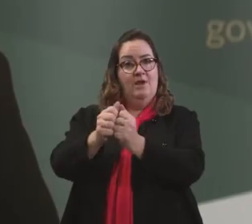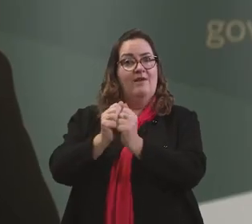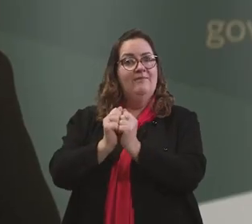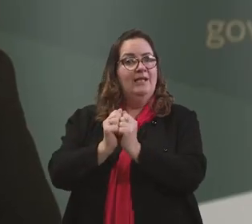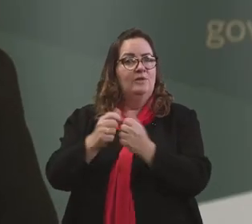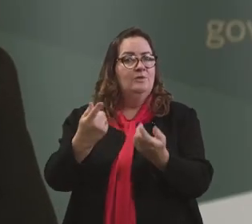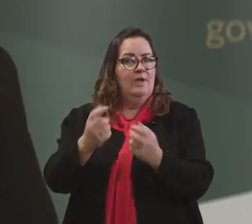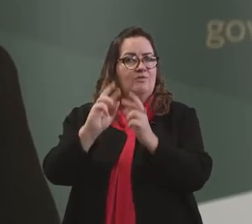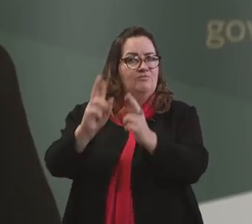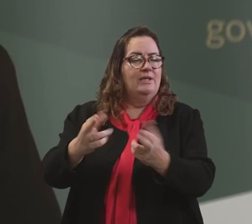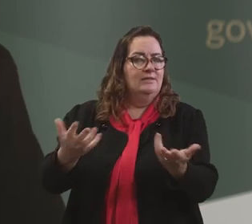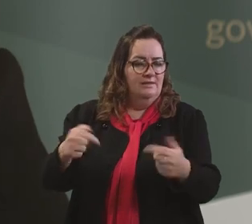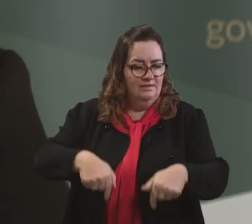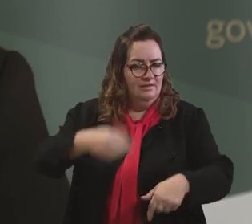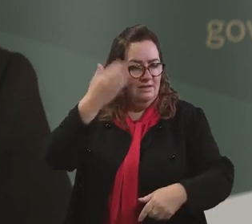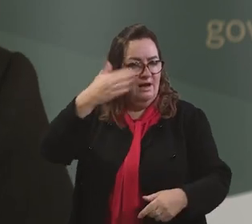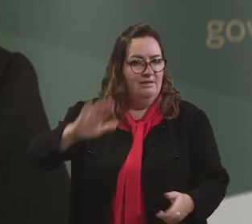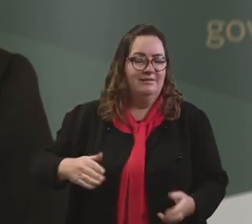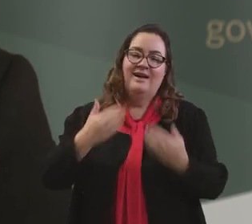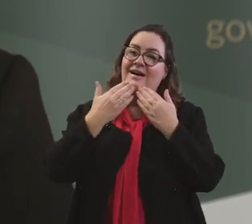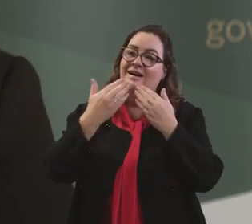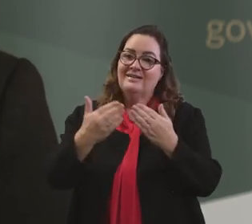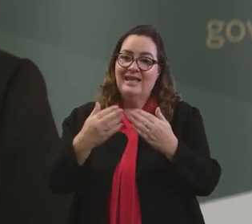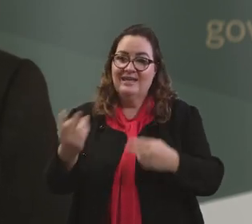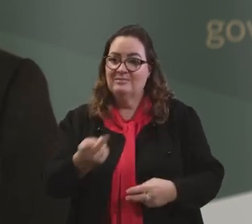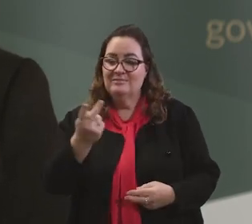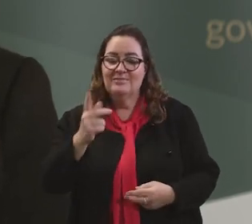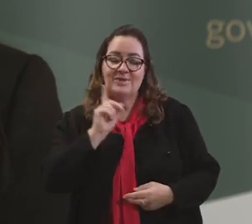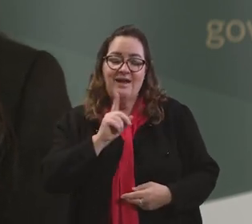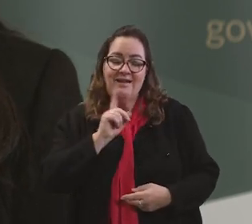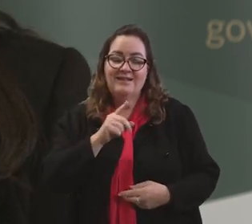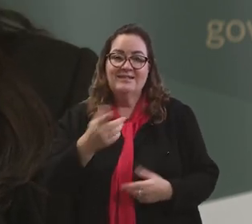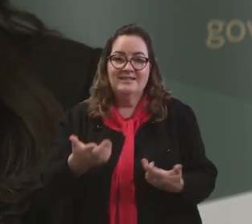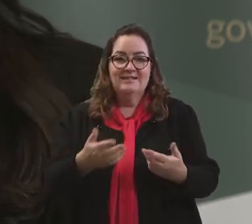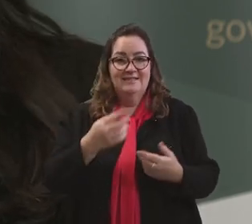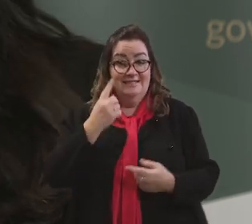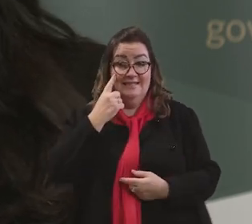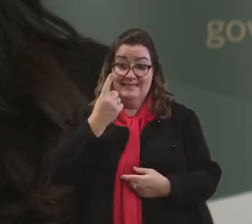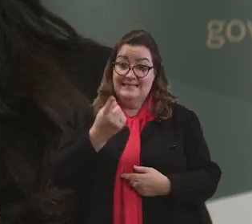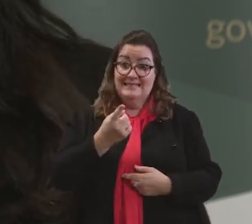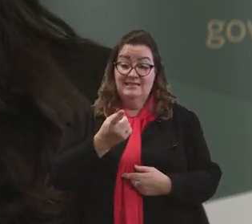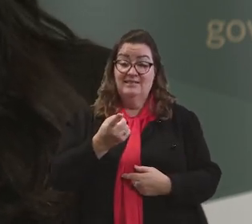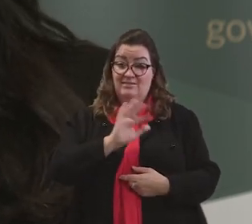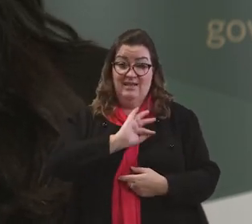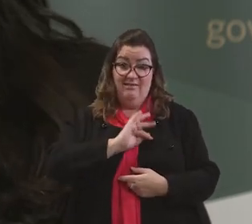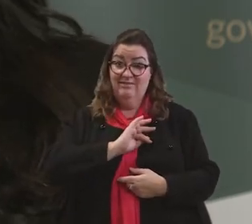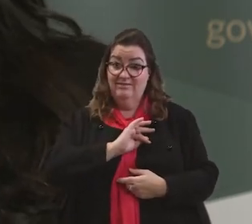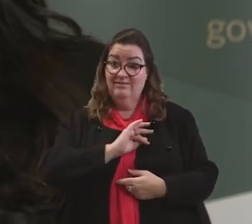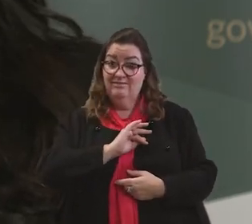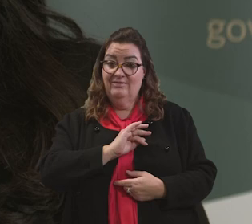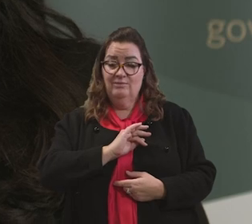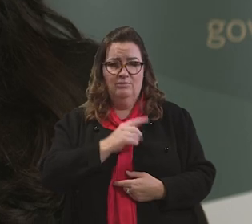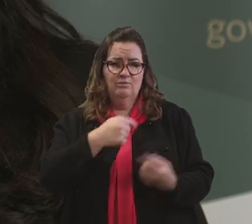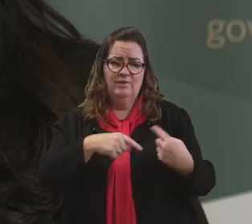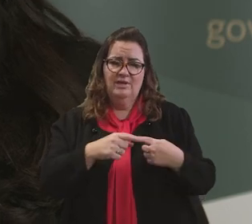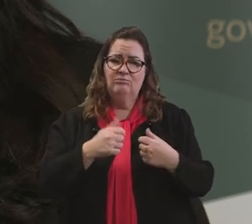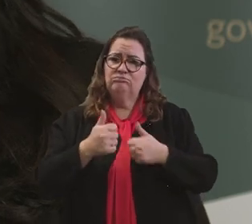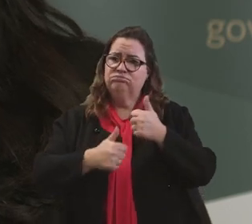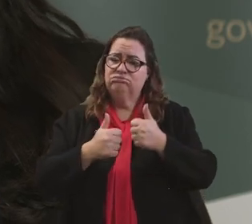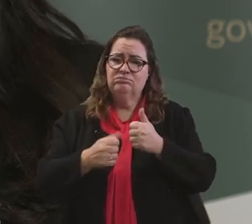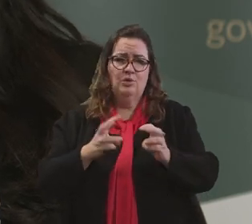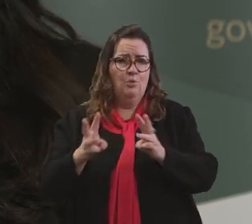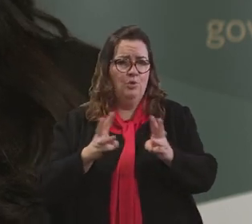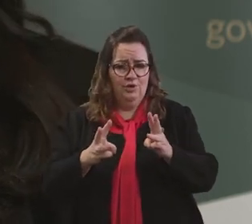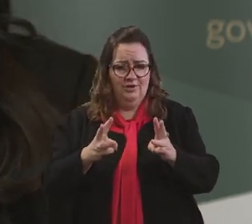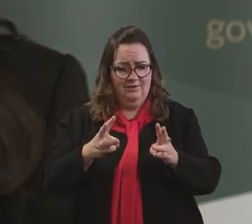Ireland. Thanks, Ebony and Leah. So there you can see, you know, I think you really appreciate the work that's been done